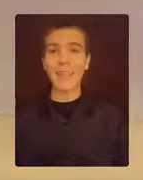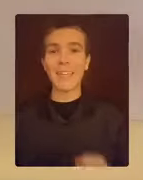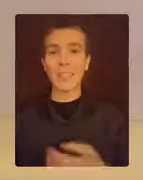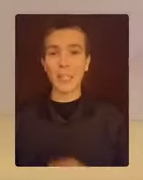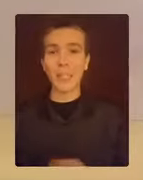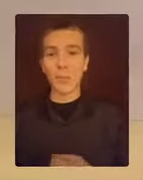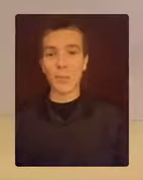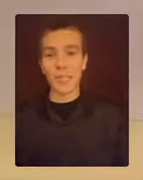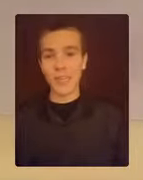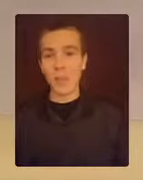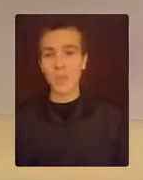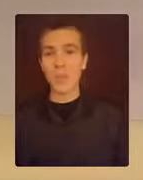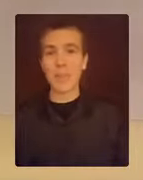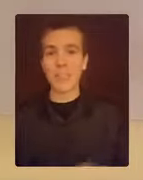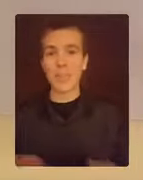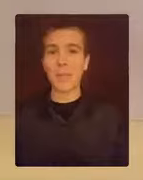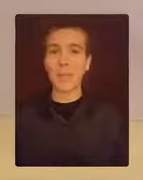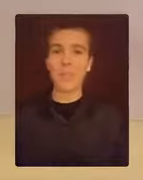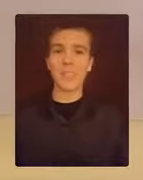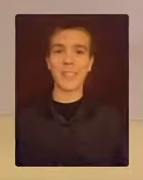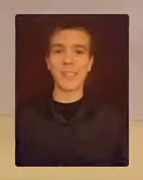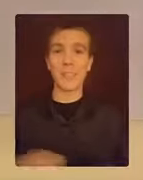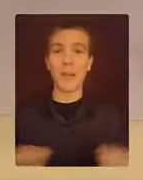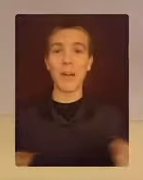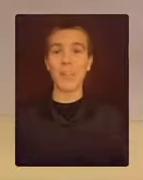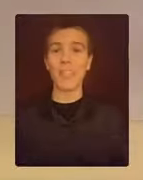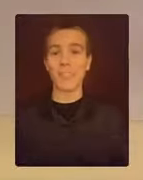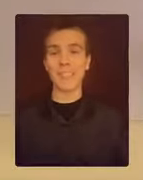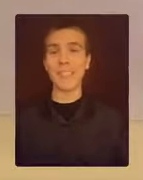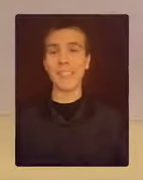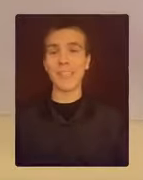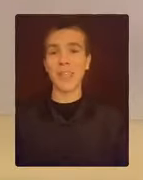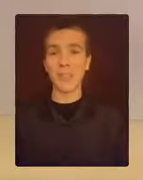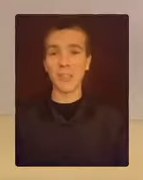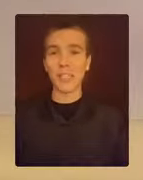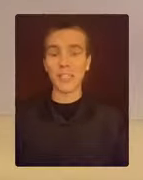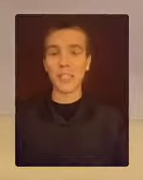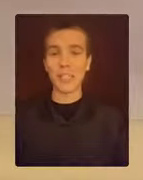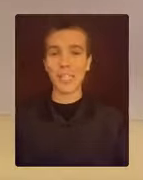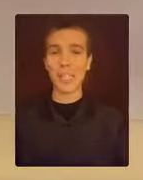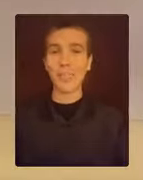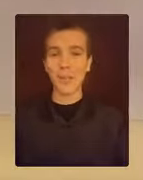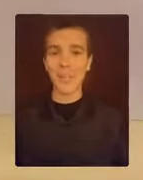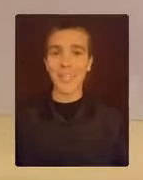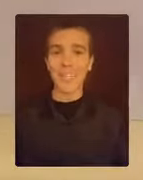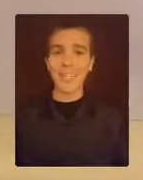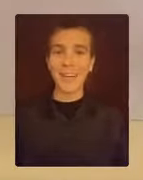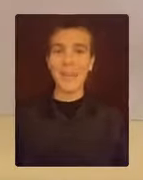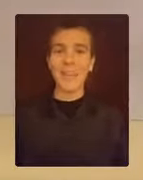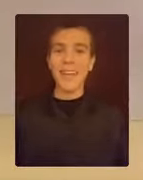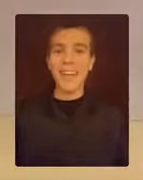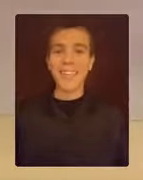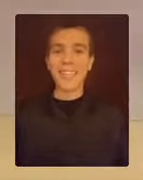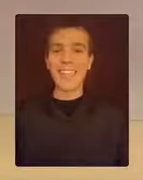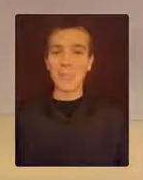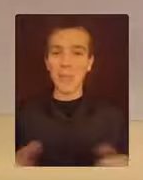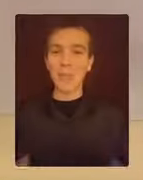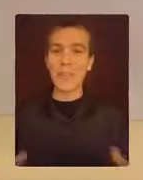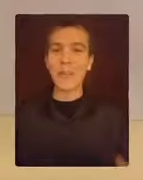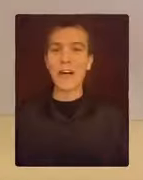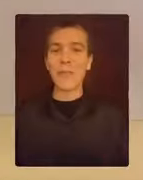had a discussion with him about the current presidency and where he thinks that the country is currently going. So